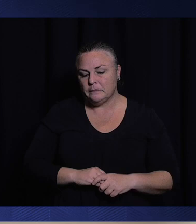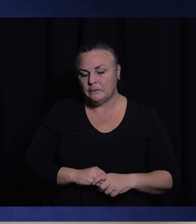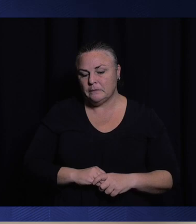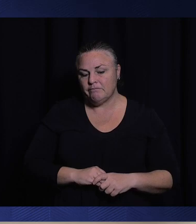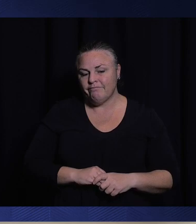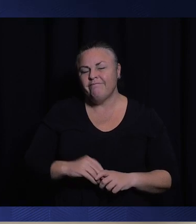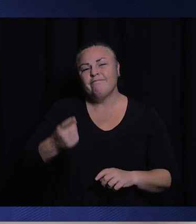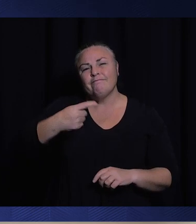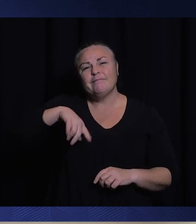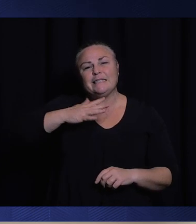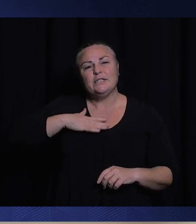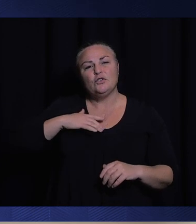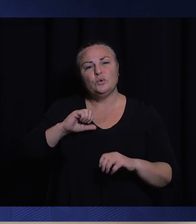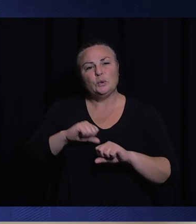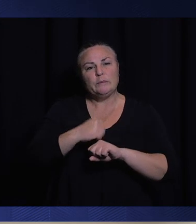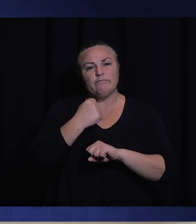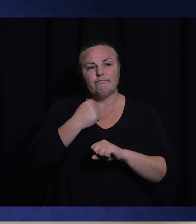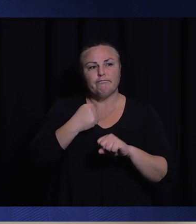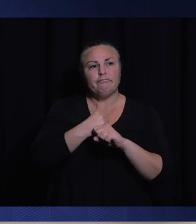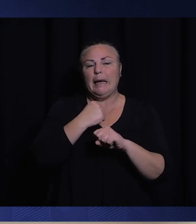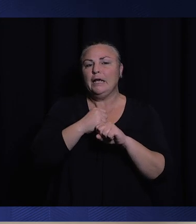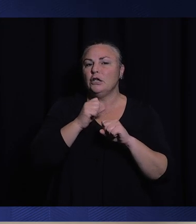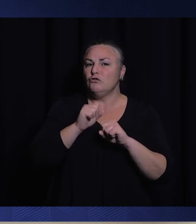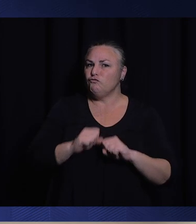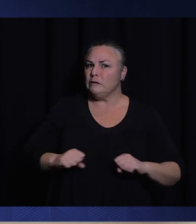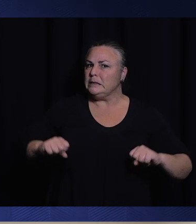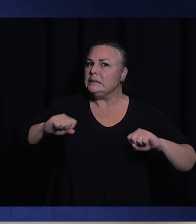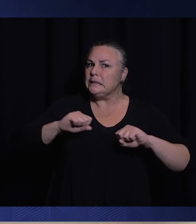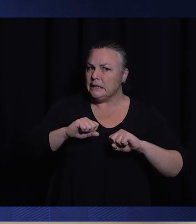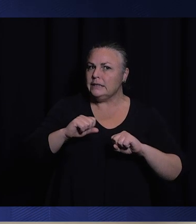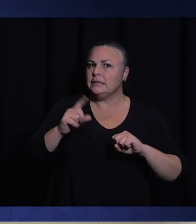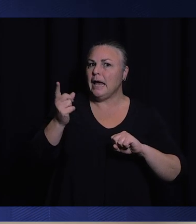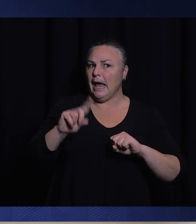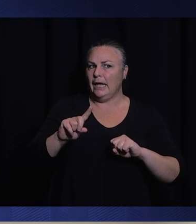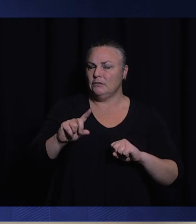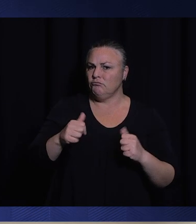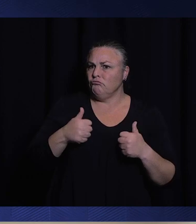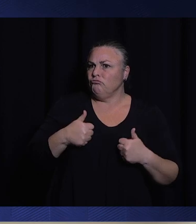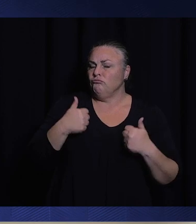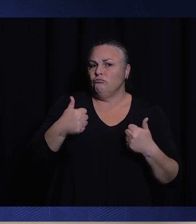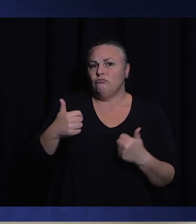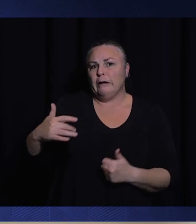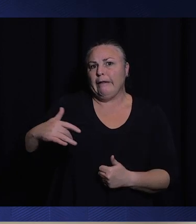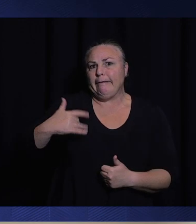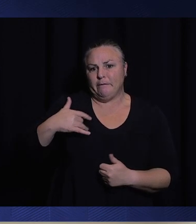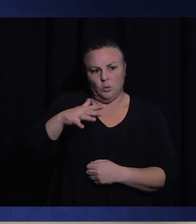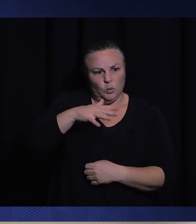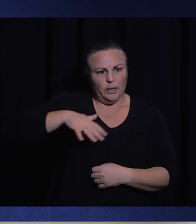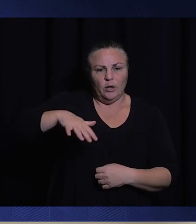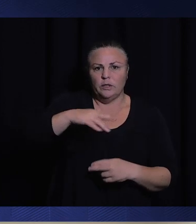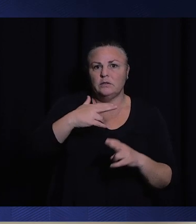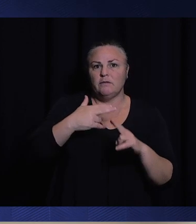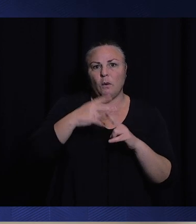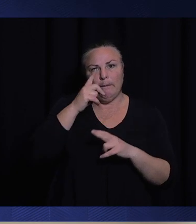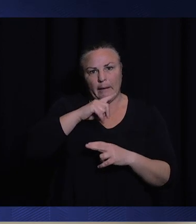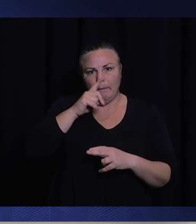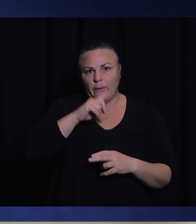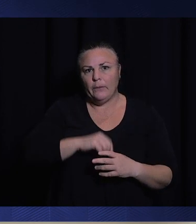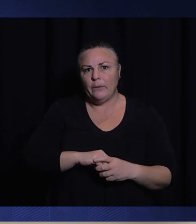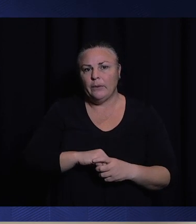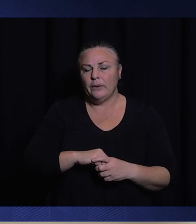nature-based solutions to be distributed and connected through a peri-urban to this peri-urban environment.